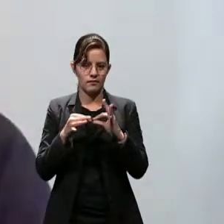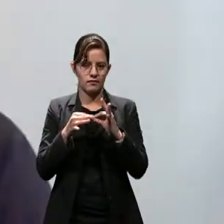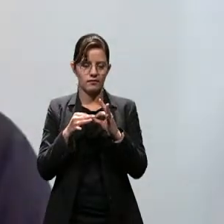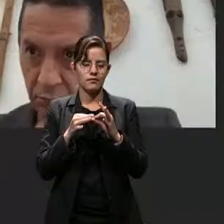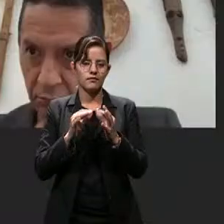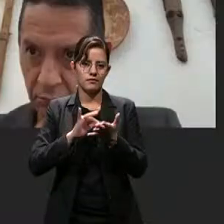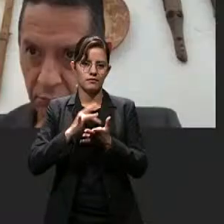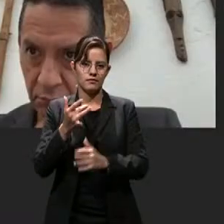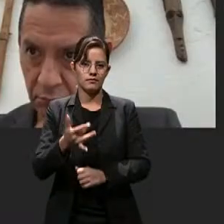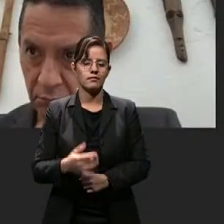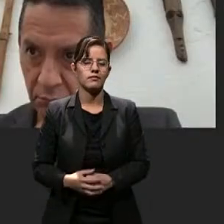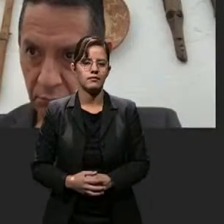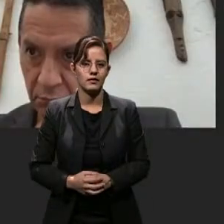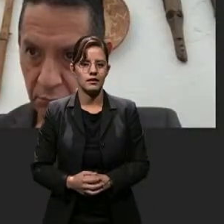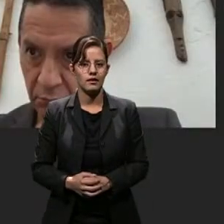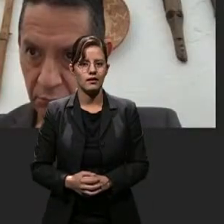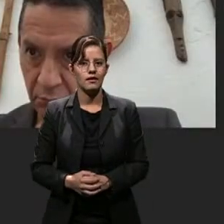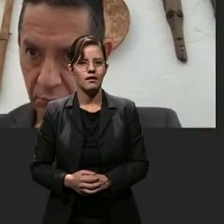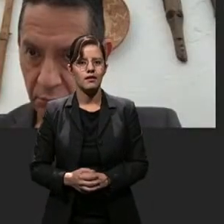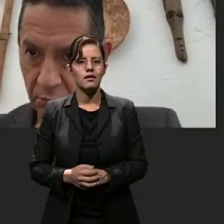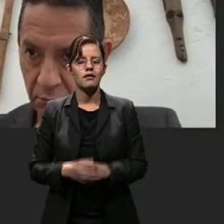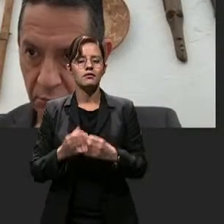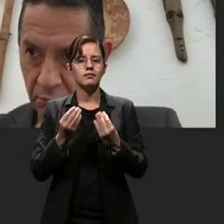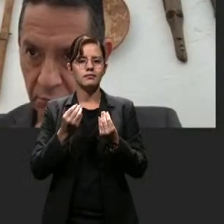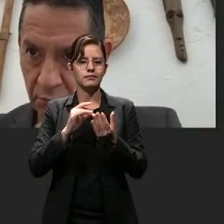for sharing this space with us.